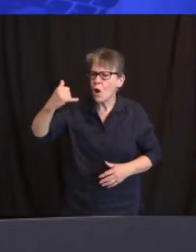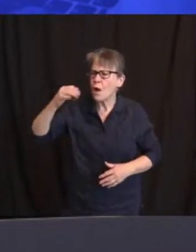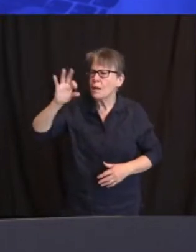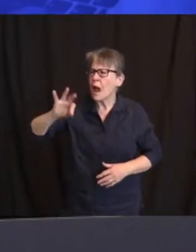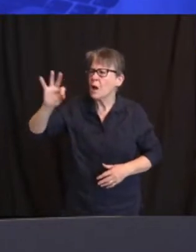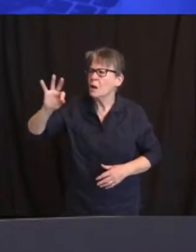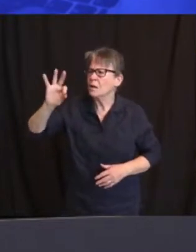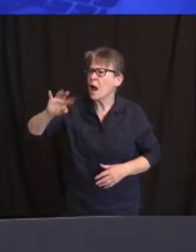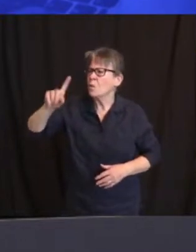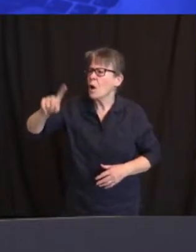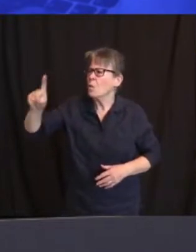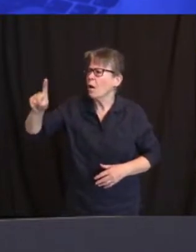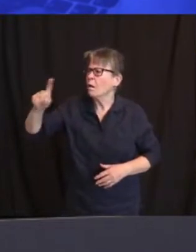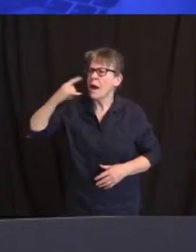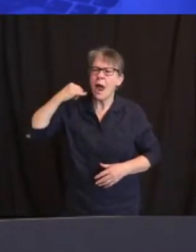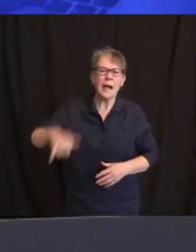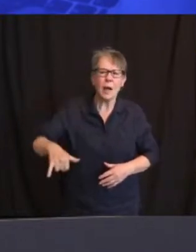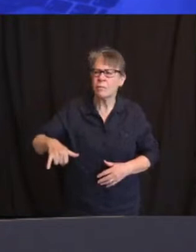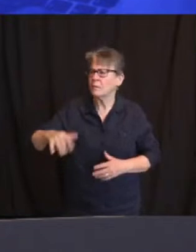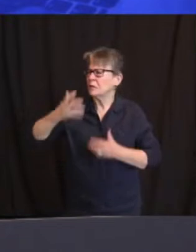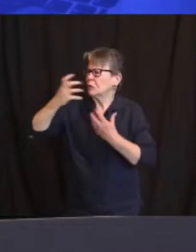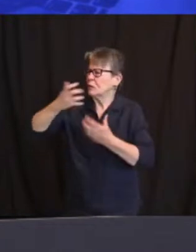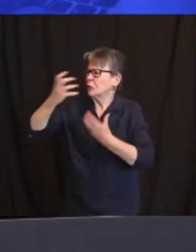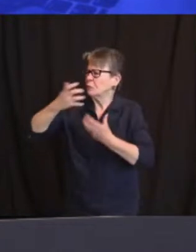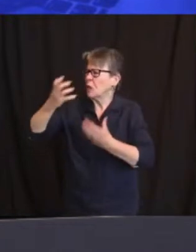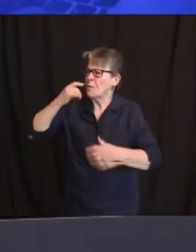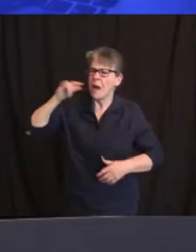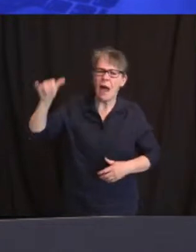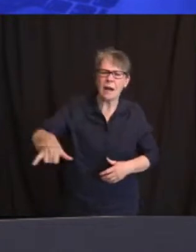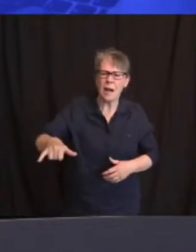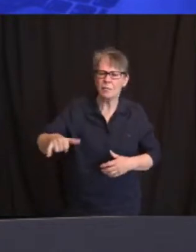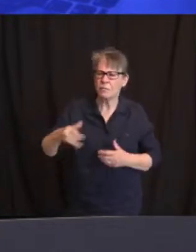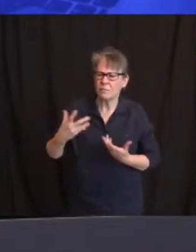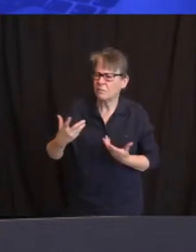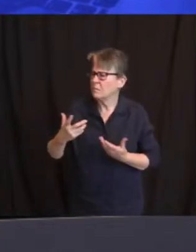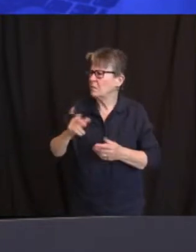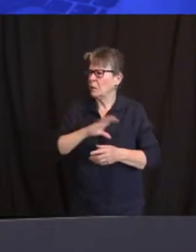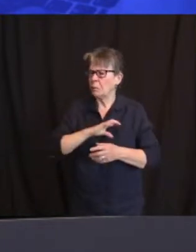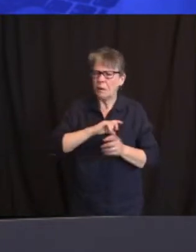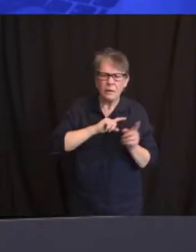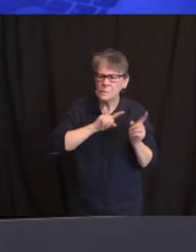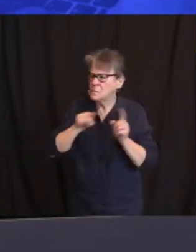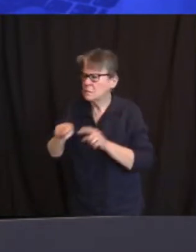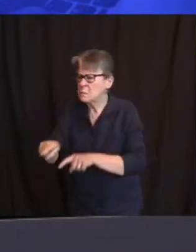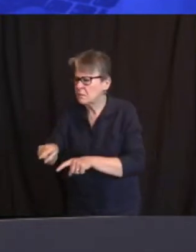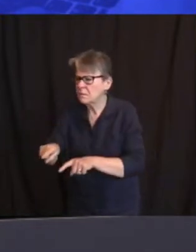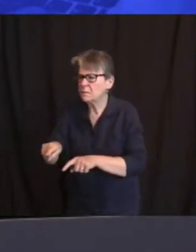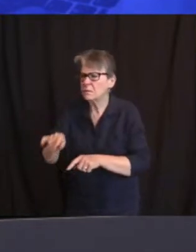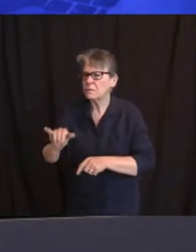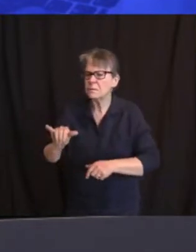found. She spit on 3 different officers and was ultimately taken to a hospital for an